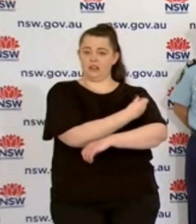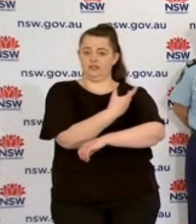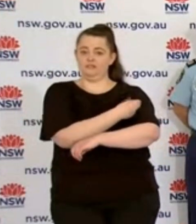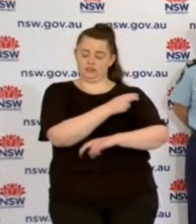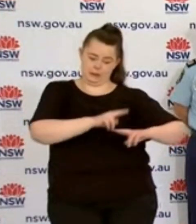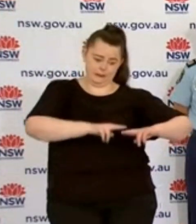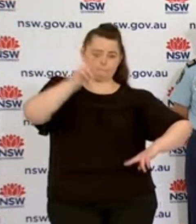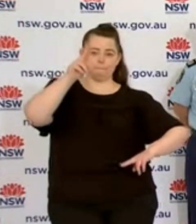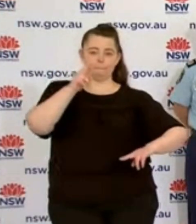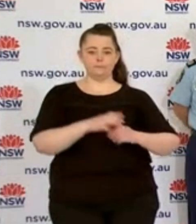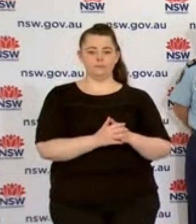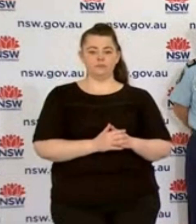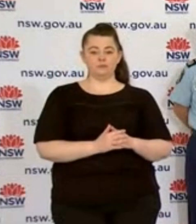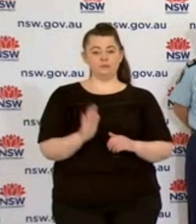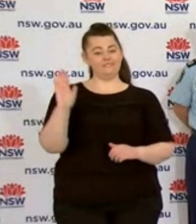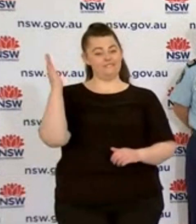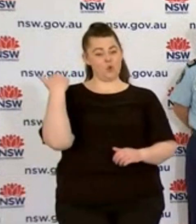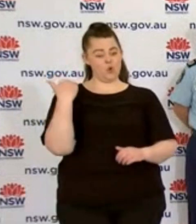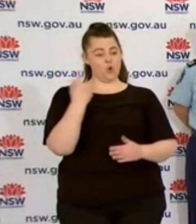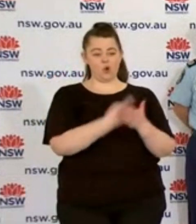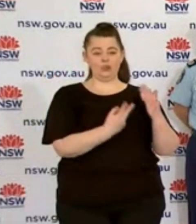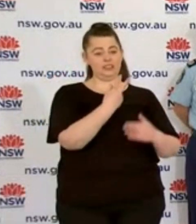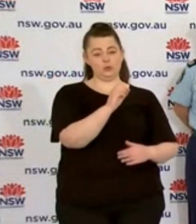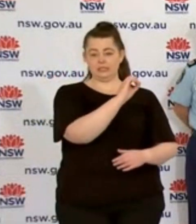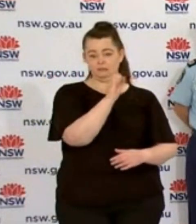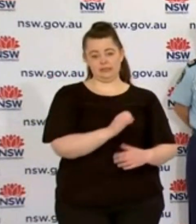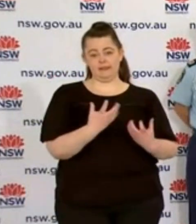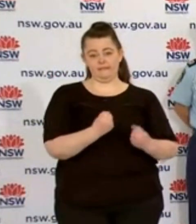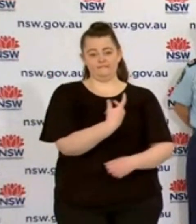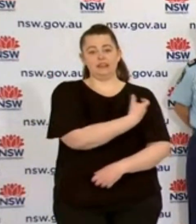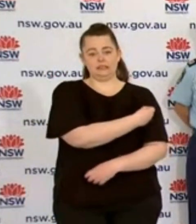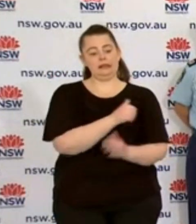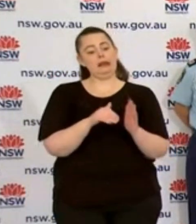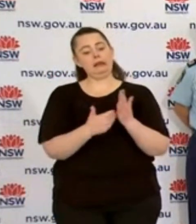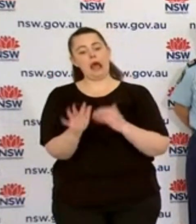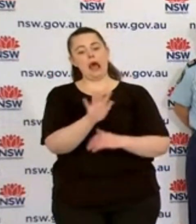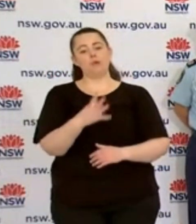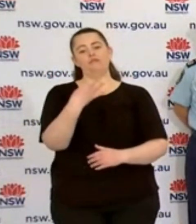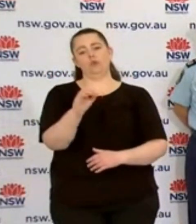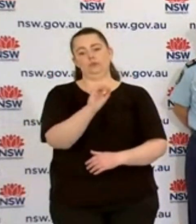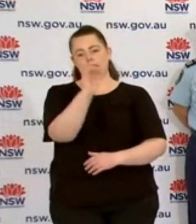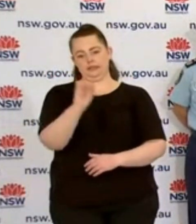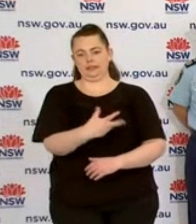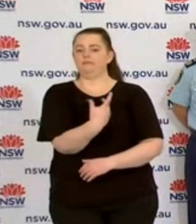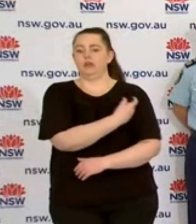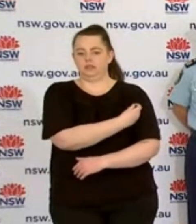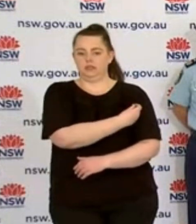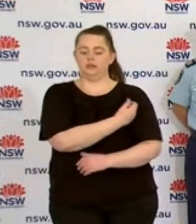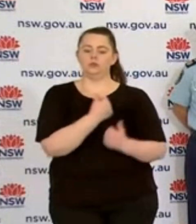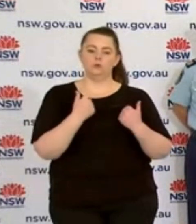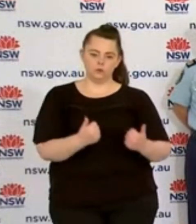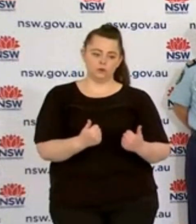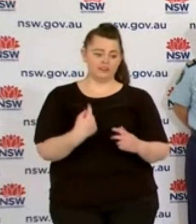of only in the early 20s. Now, at least 40% of people in those local government areas have had 1 jab. But we also know through the feedback from